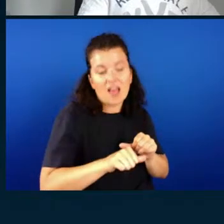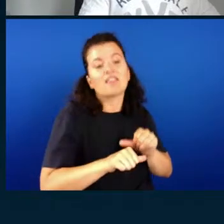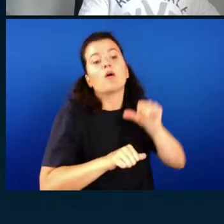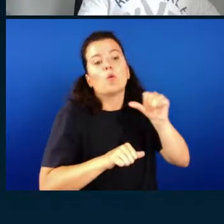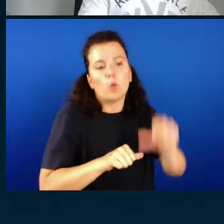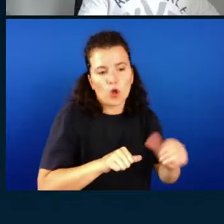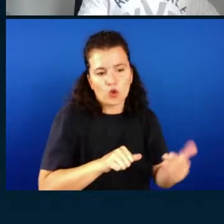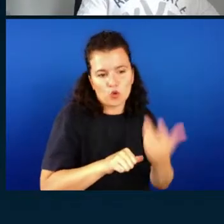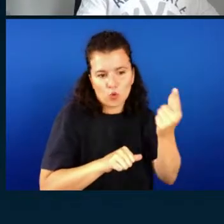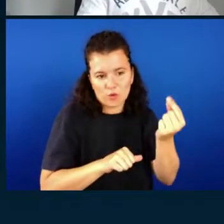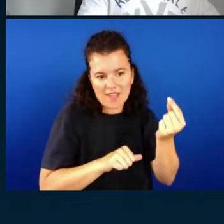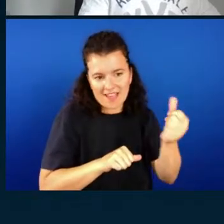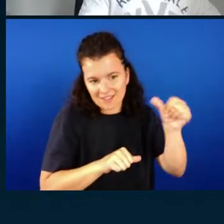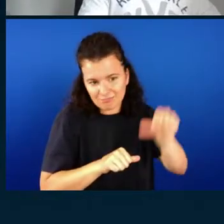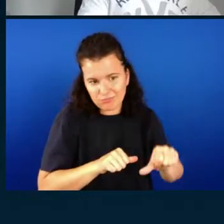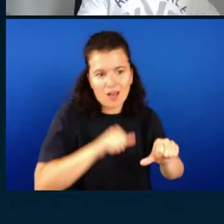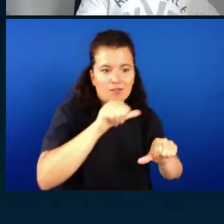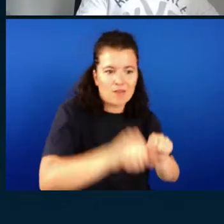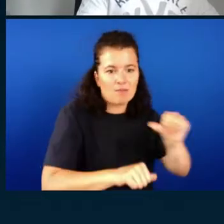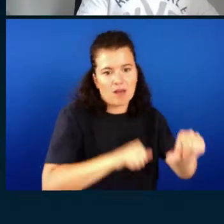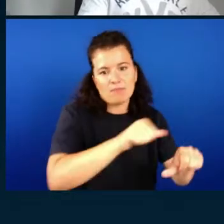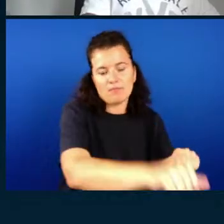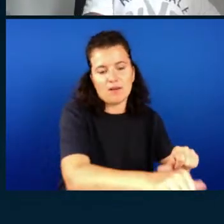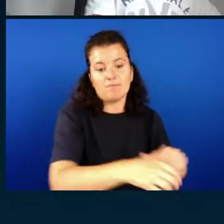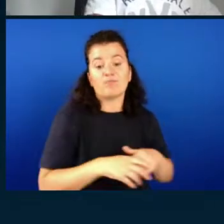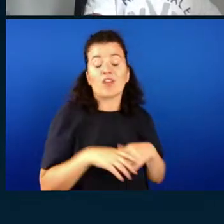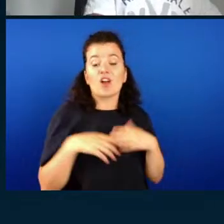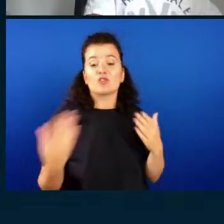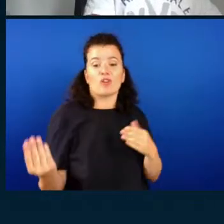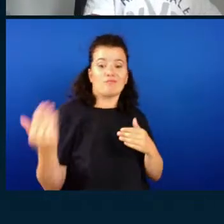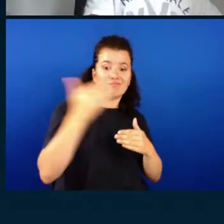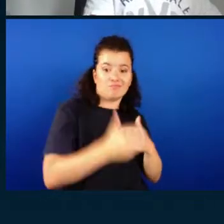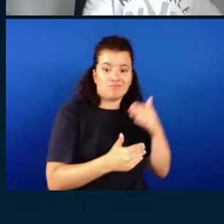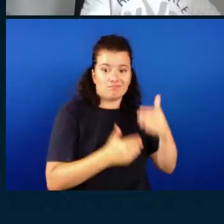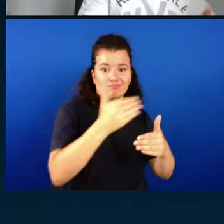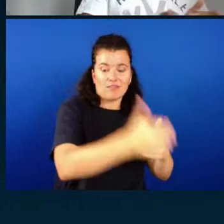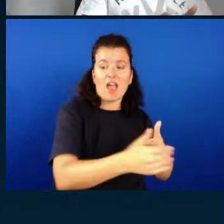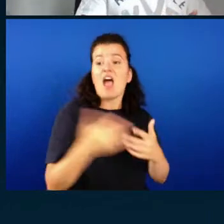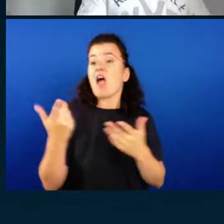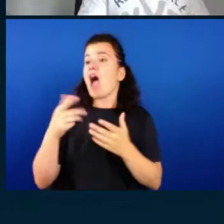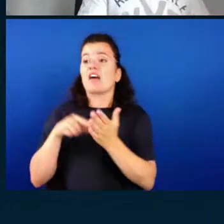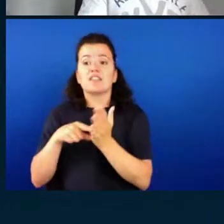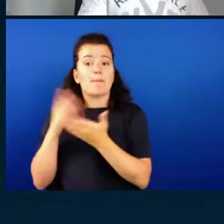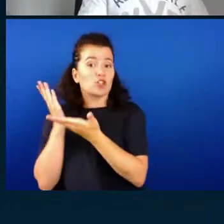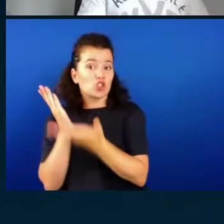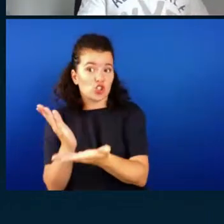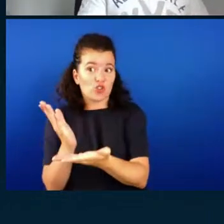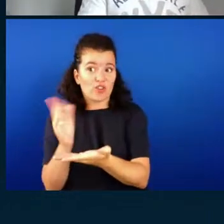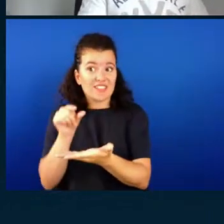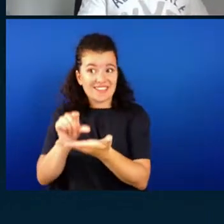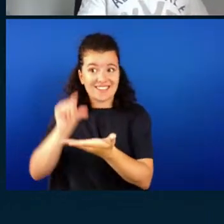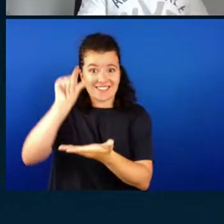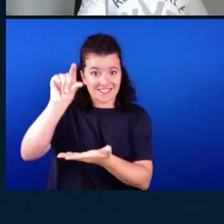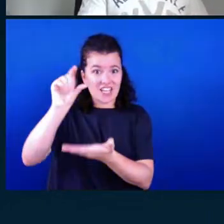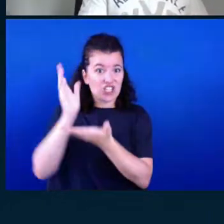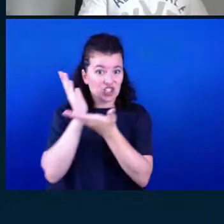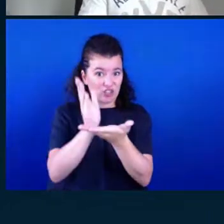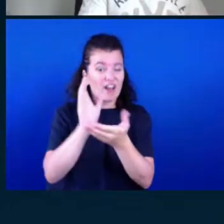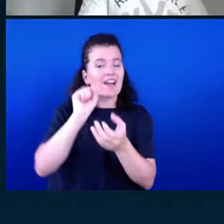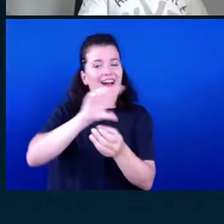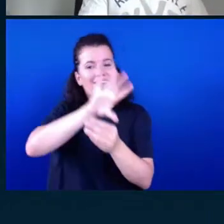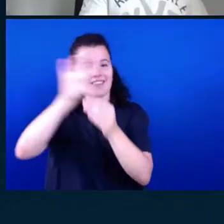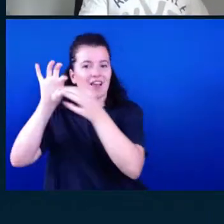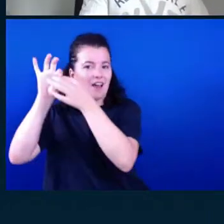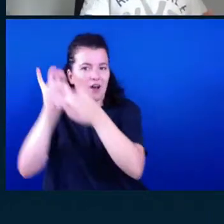Azure service can be bundled into one task, or only one part of a service can also